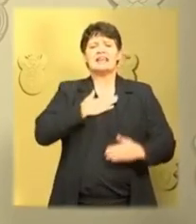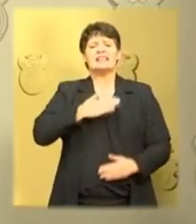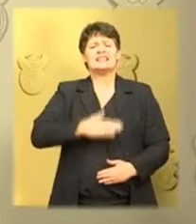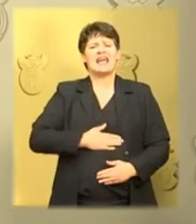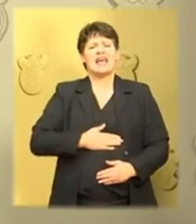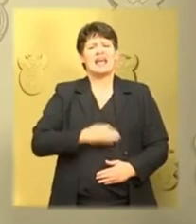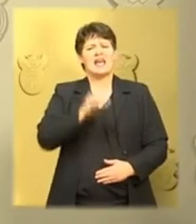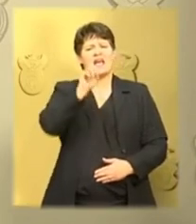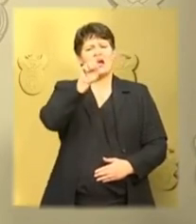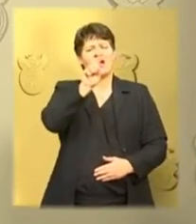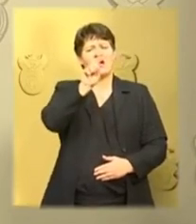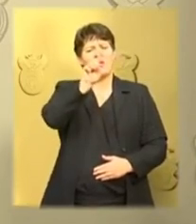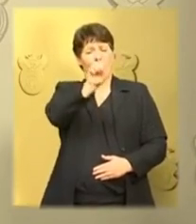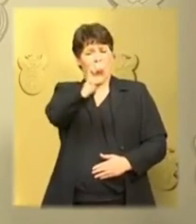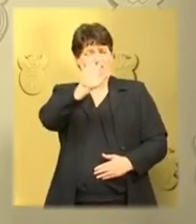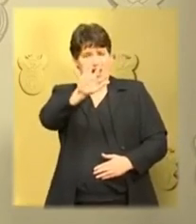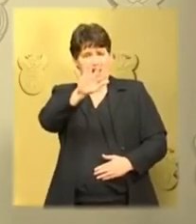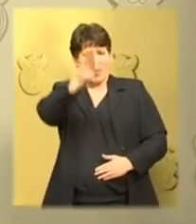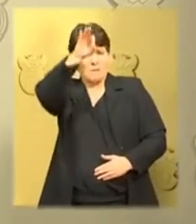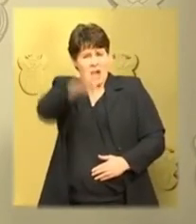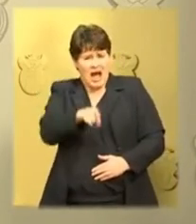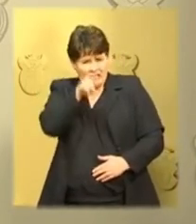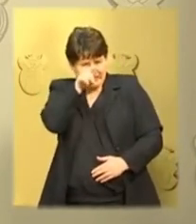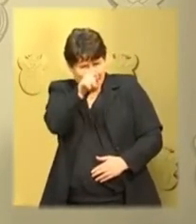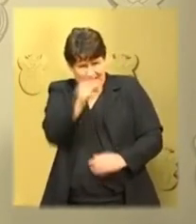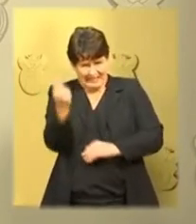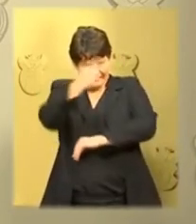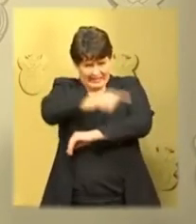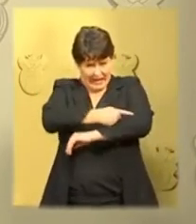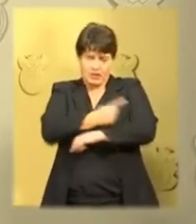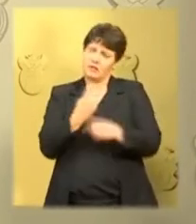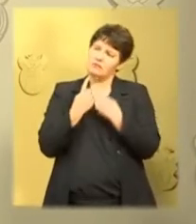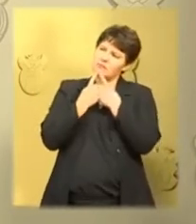15th March, our